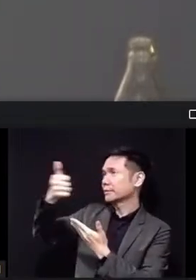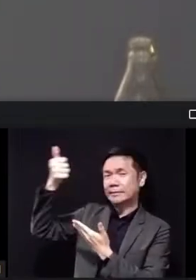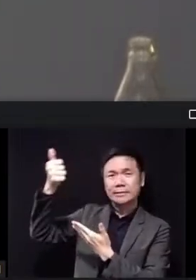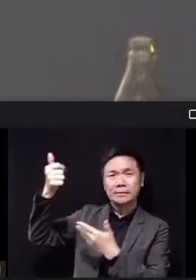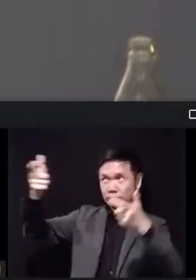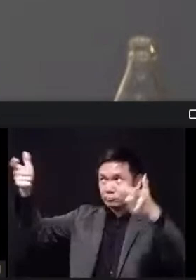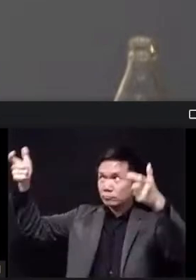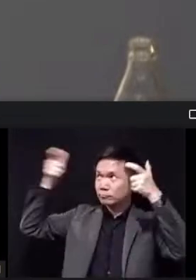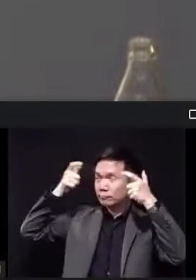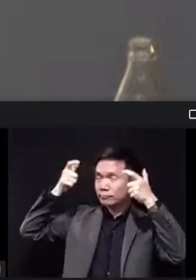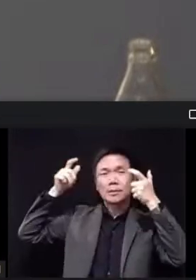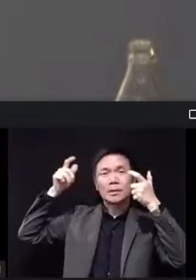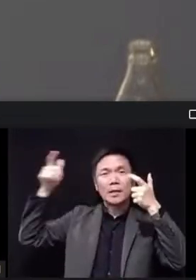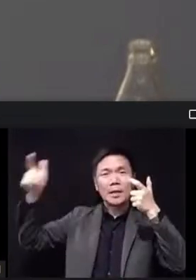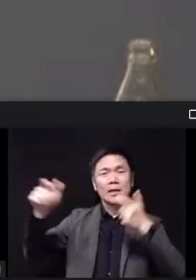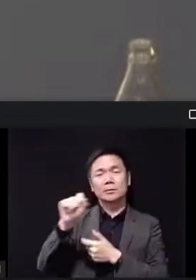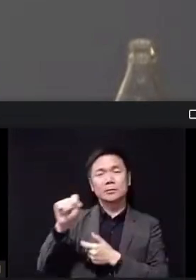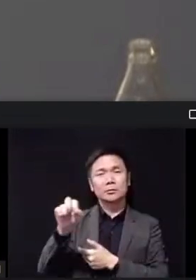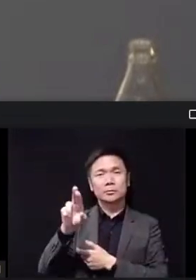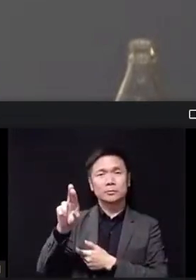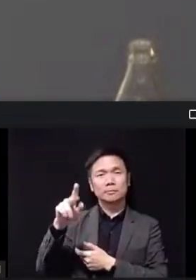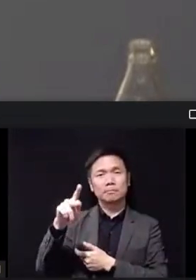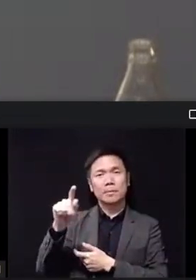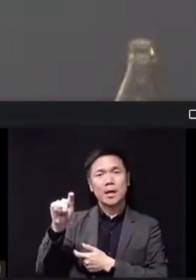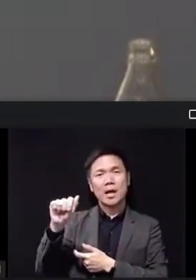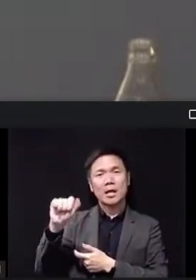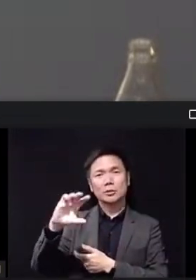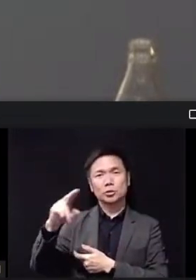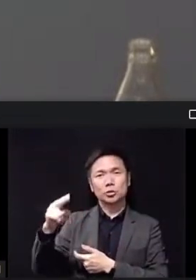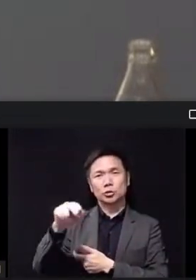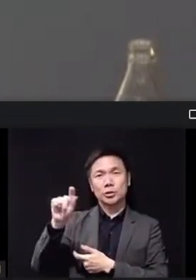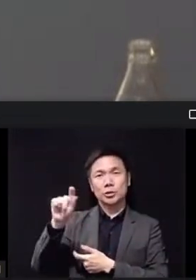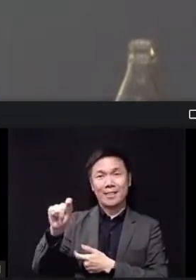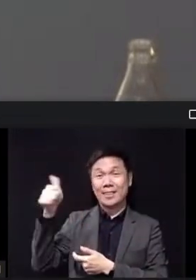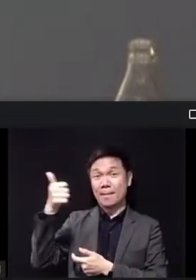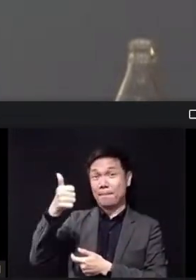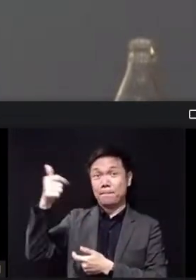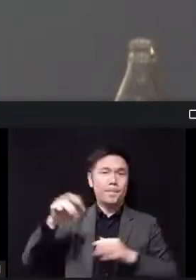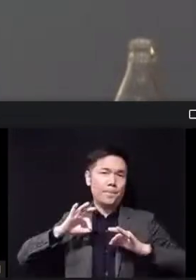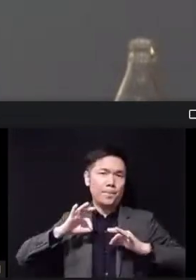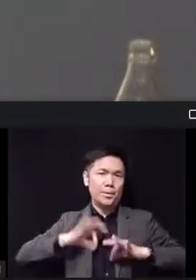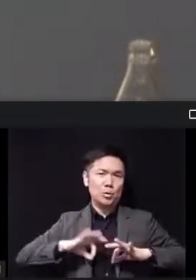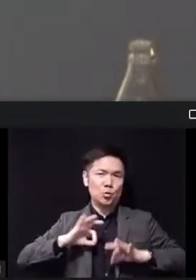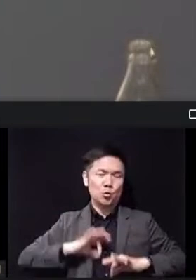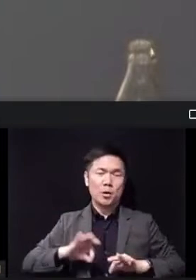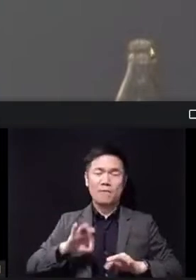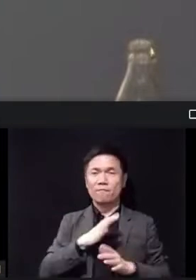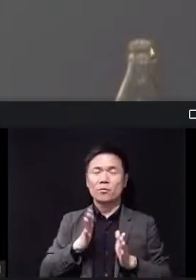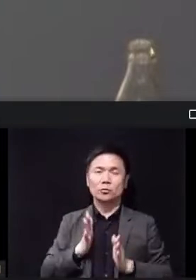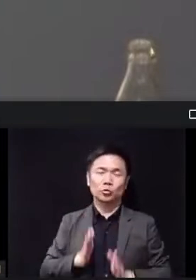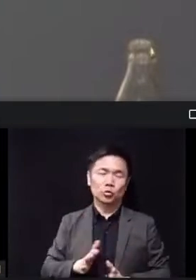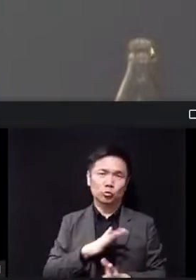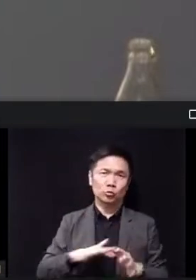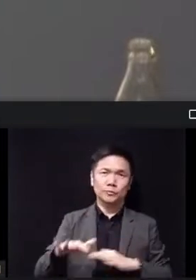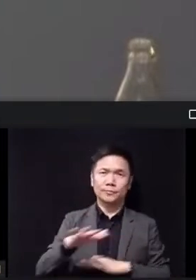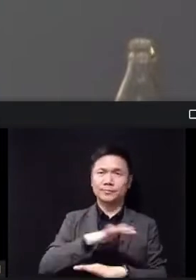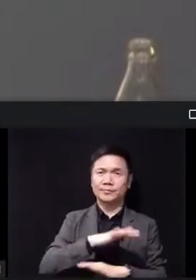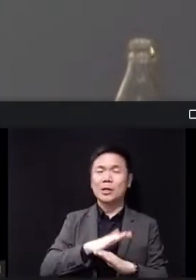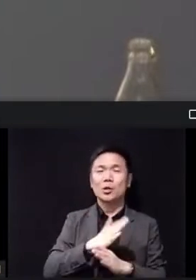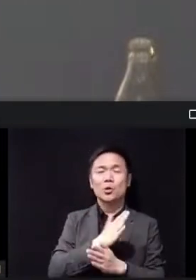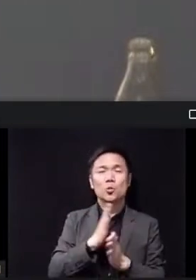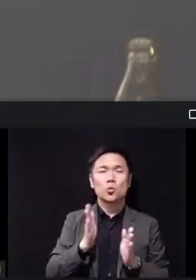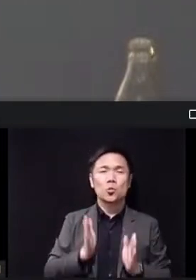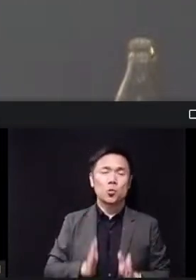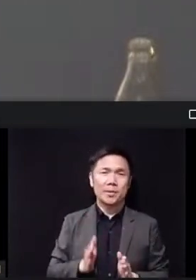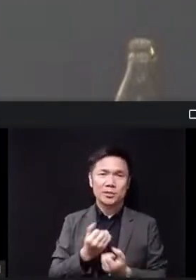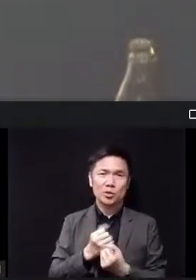Excellency Arulwat Silpa Acha, the Minister of Social Development and Human Security, for serving as the